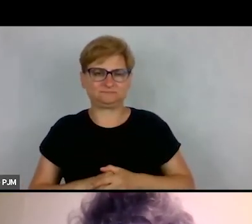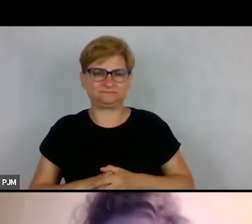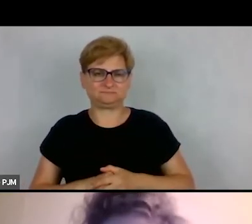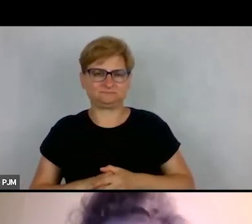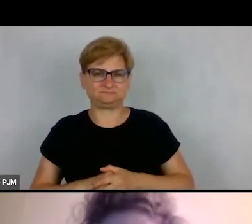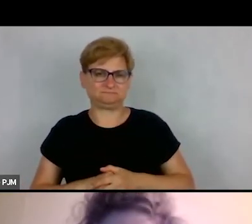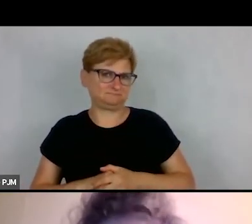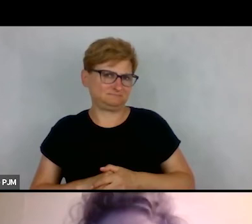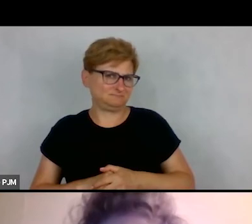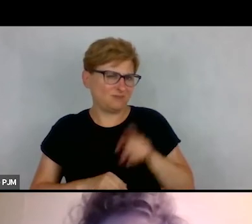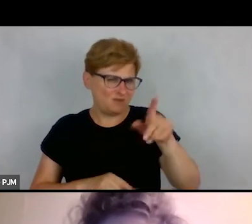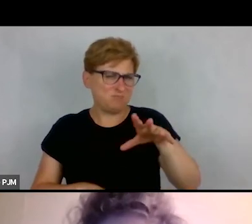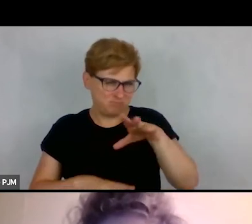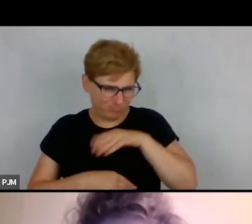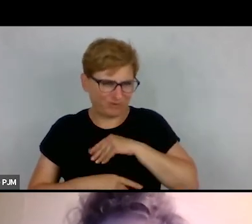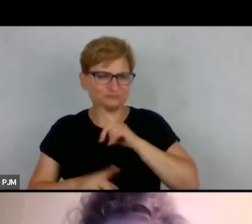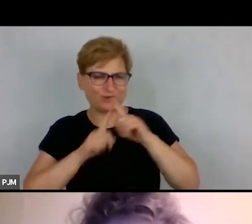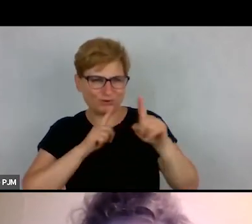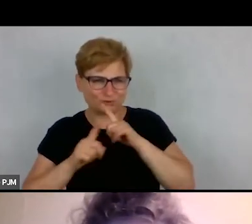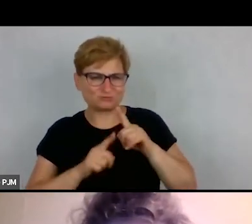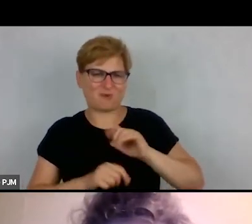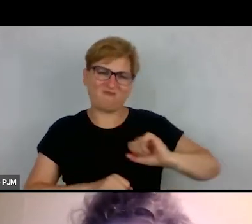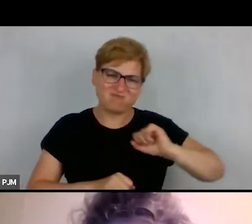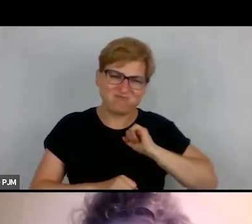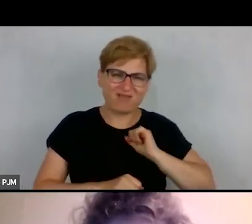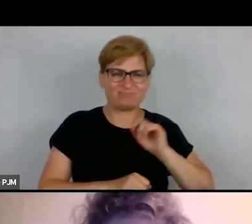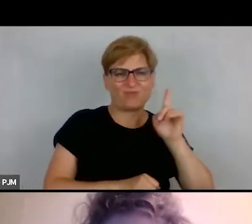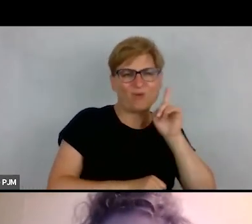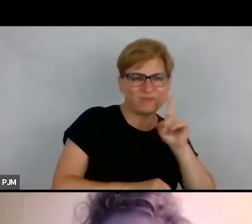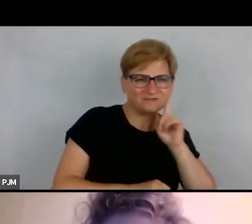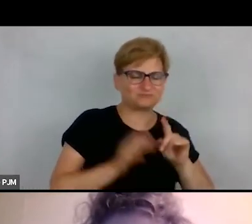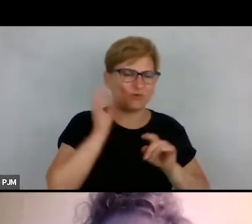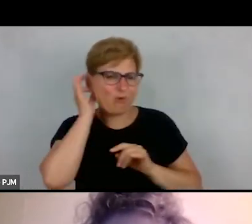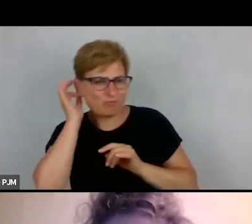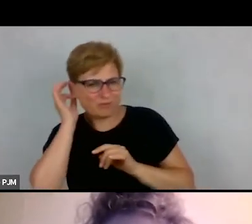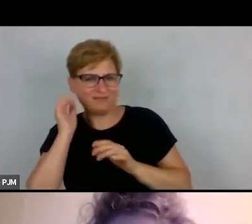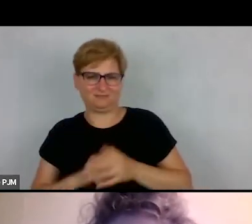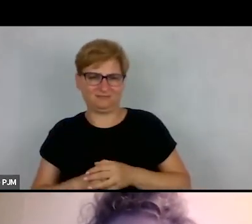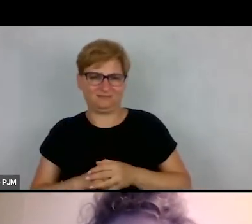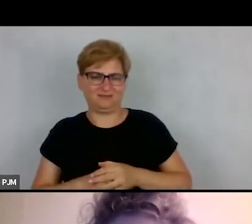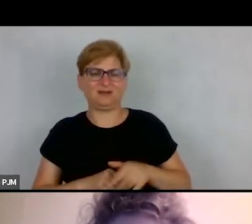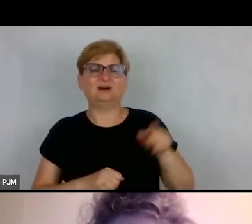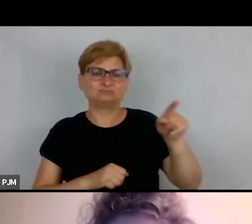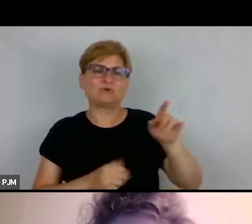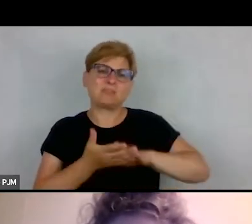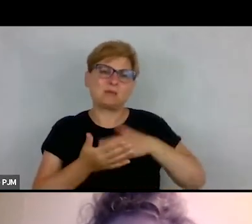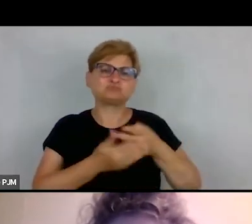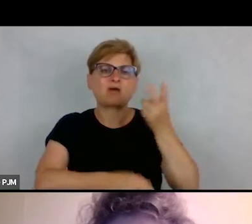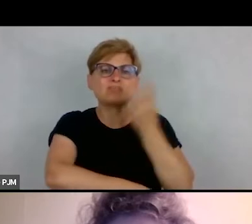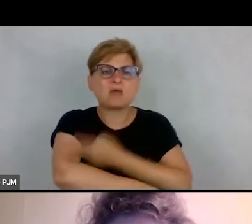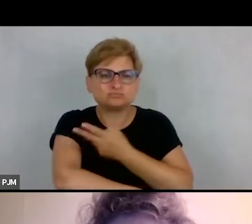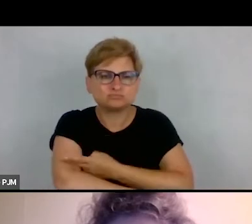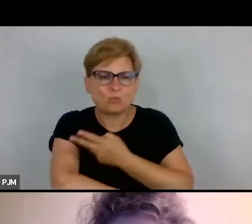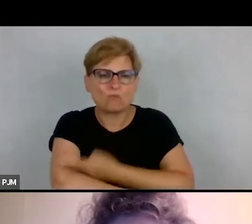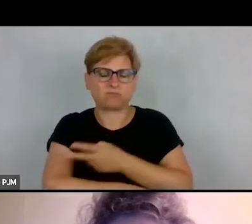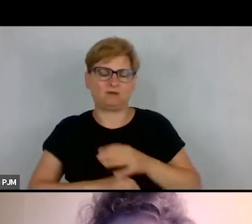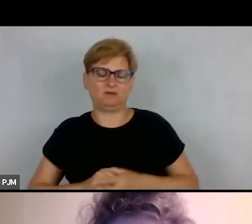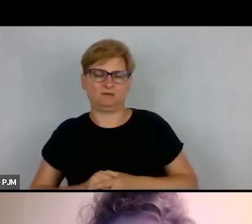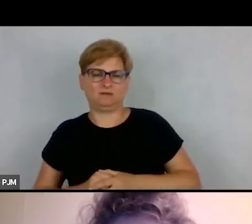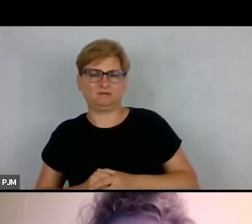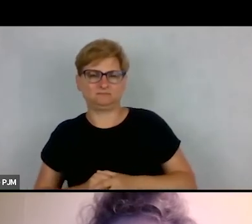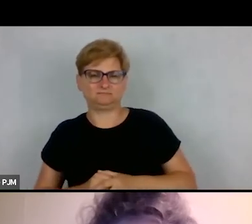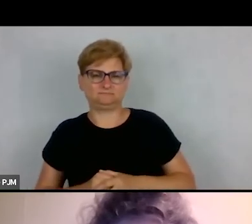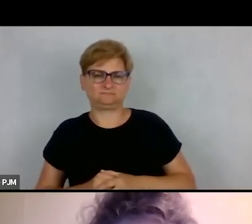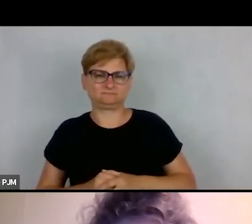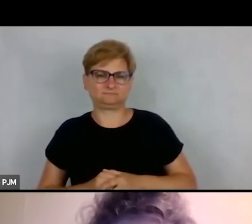that transport 16 million people, 26 million people every day in and out of the cities. And most, like